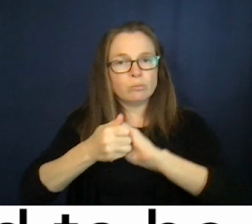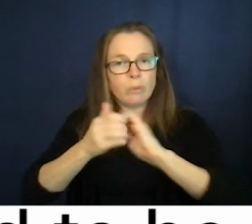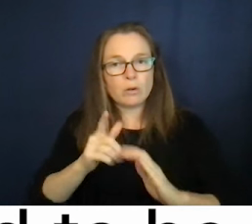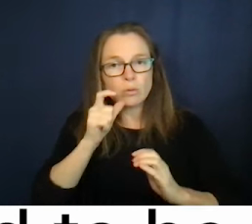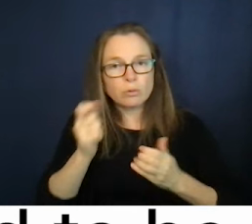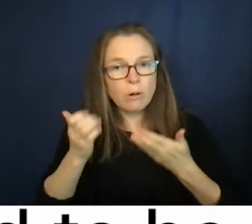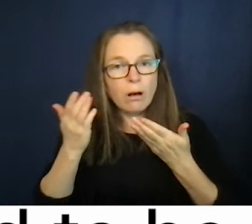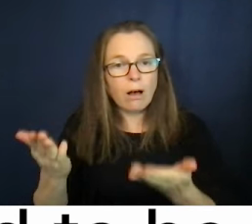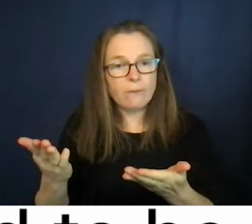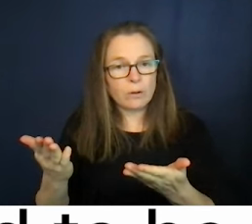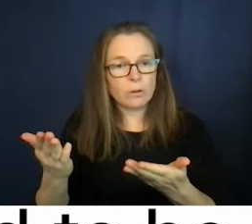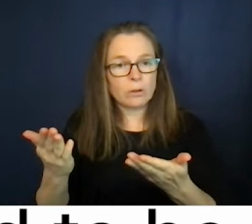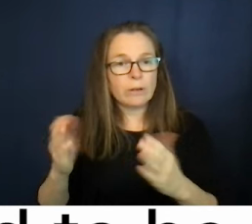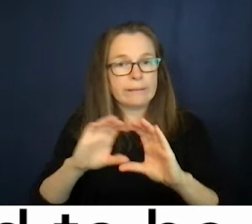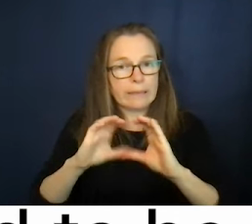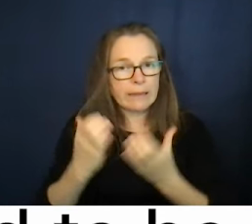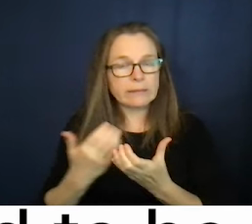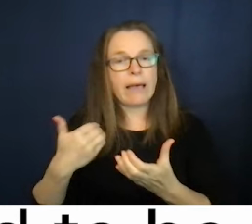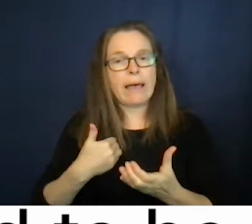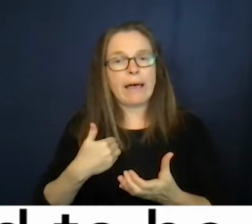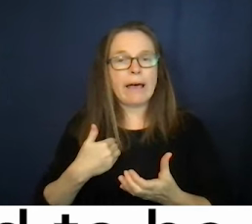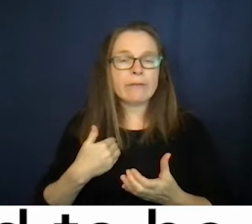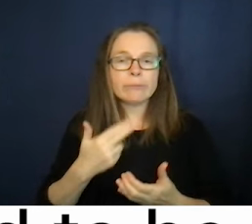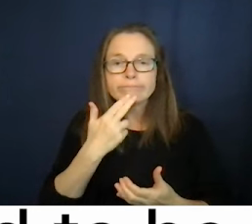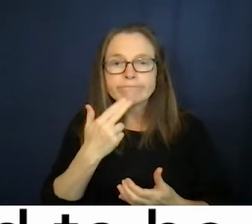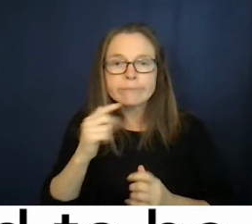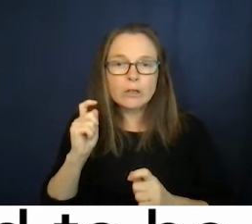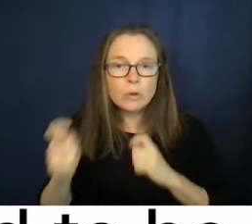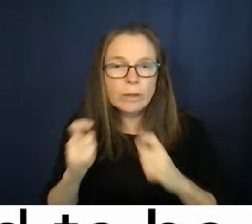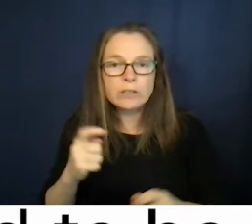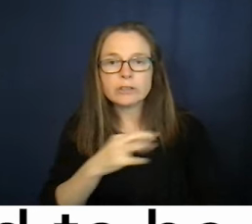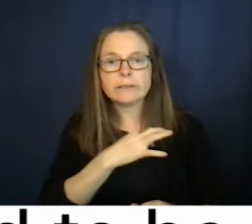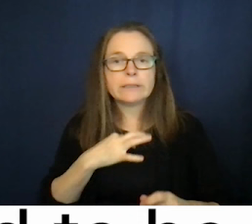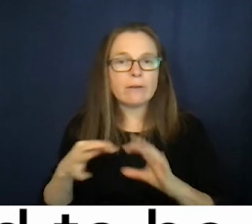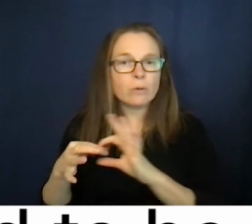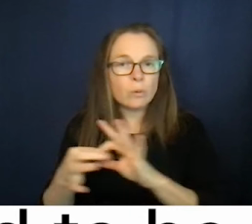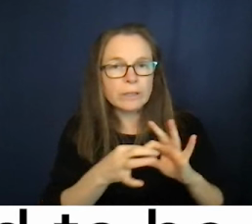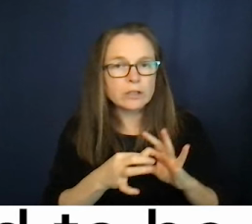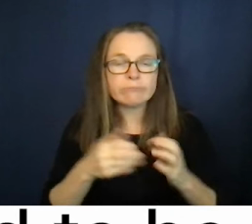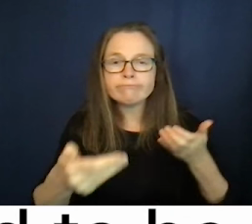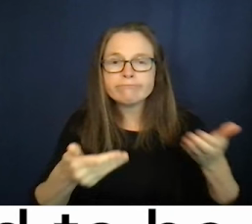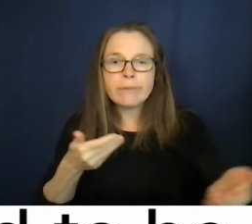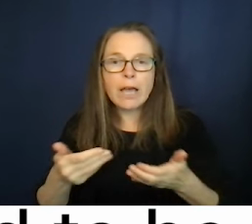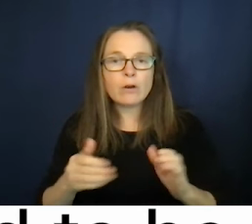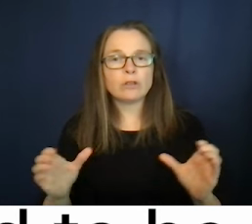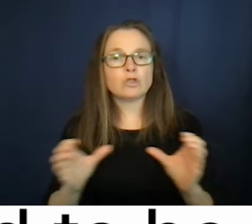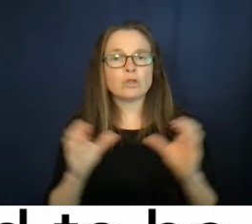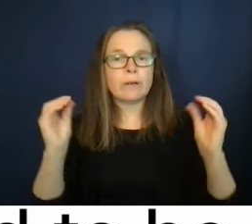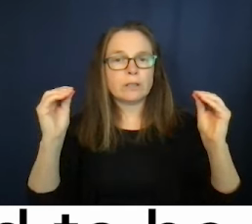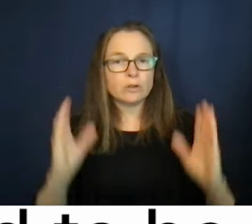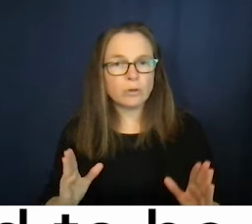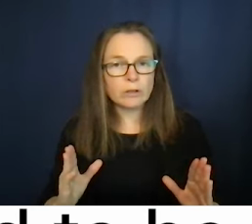these courses will include in-kind donations, staff coordination, hiring of certified